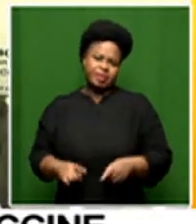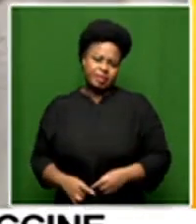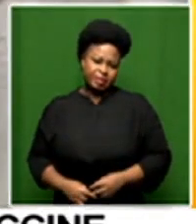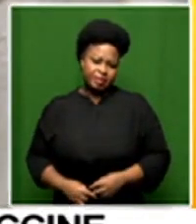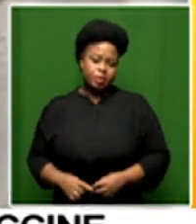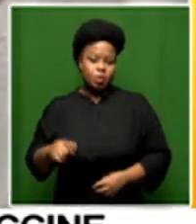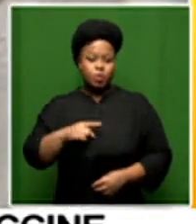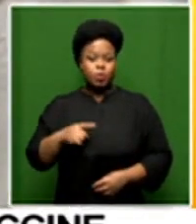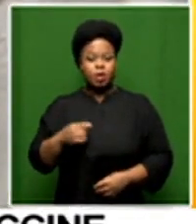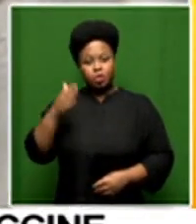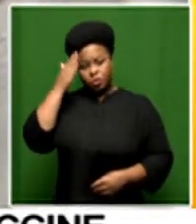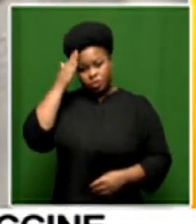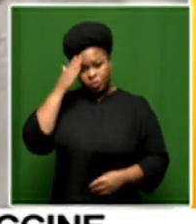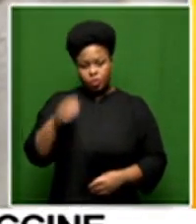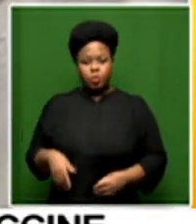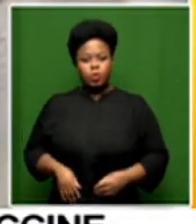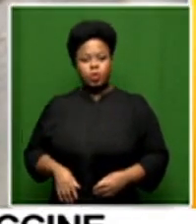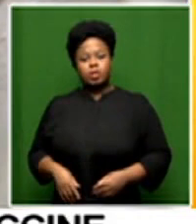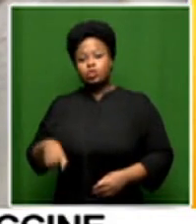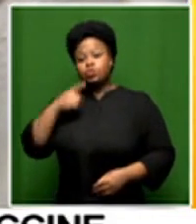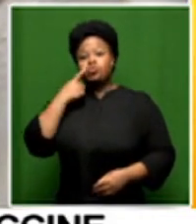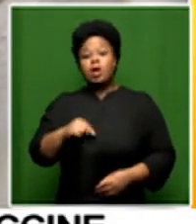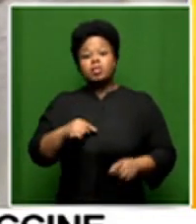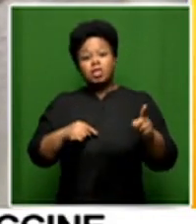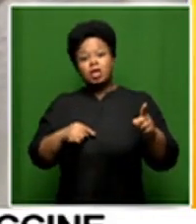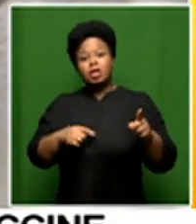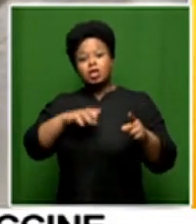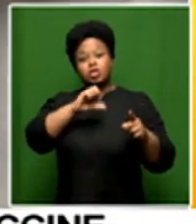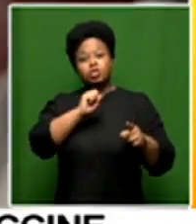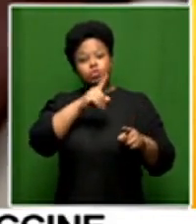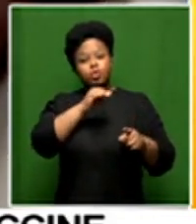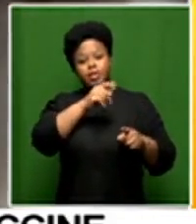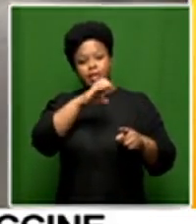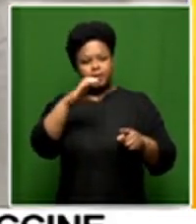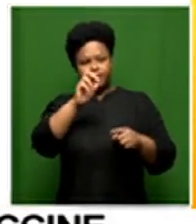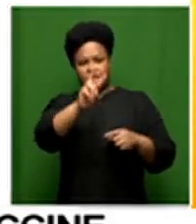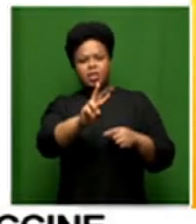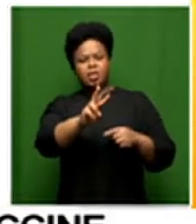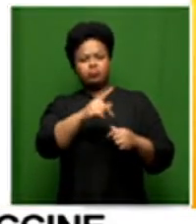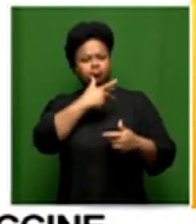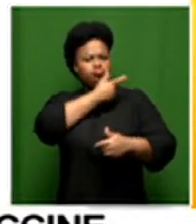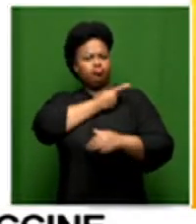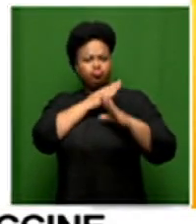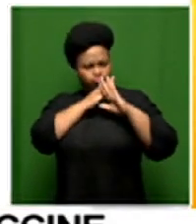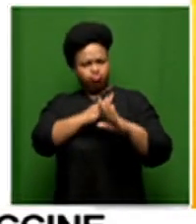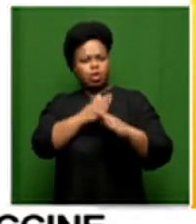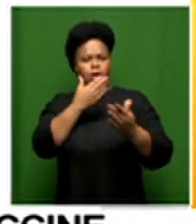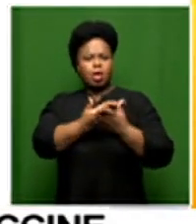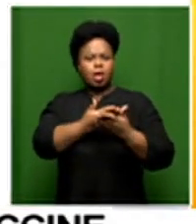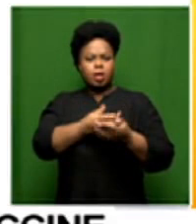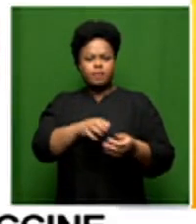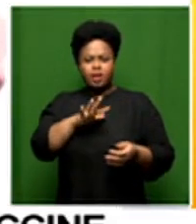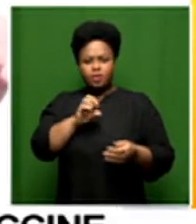because we know that the Russian one is capable, the efficiency in terms of responding